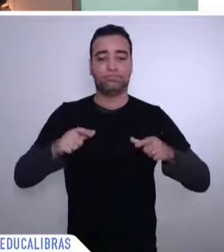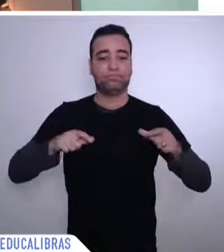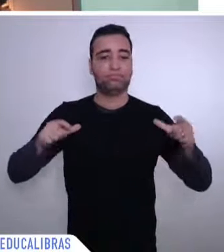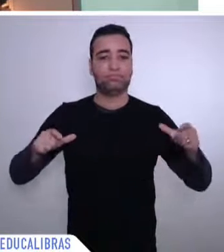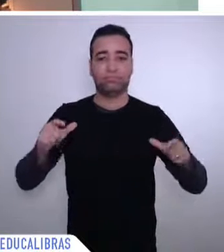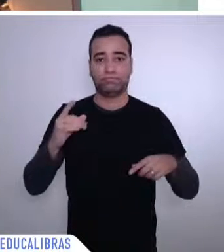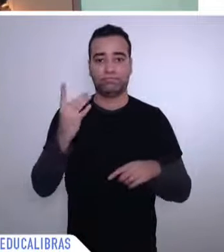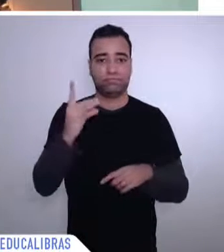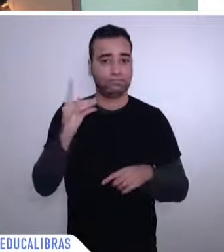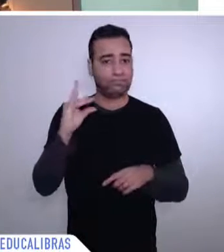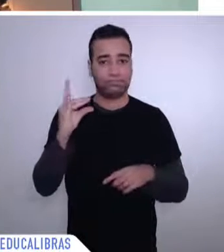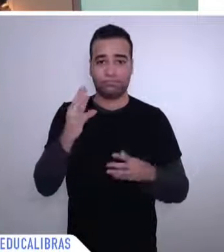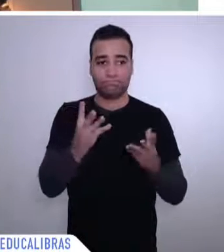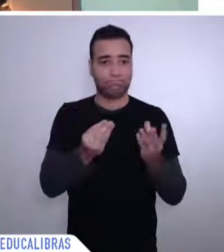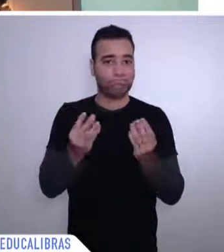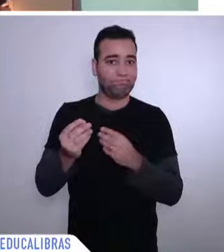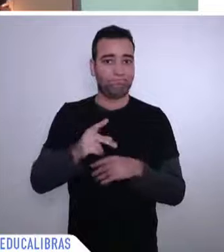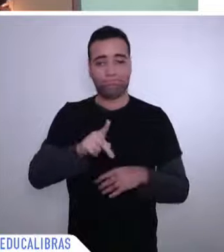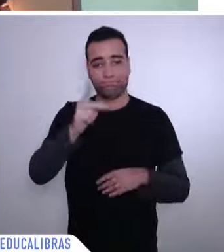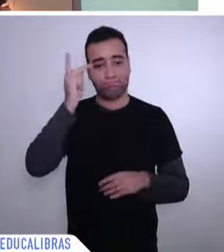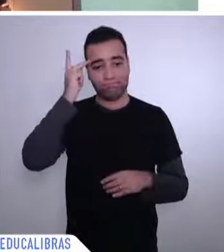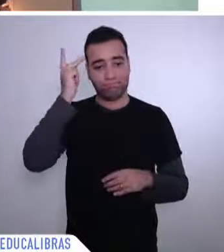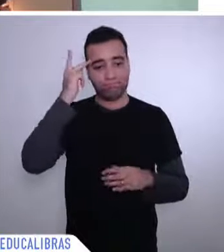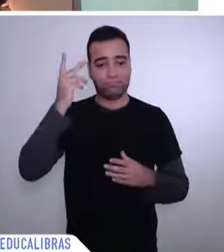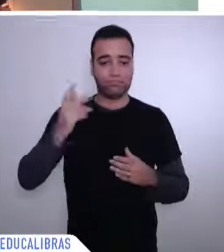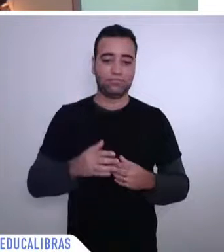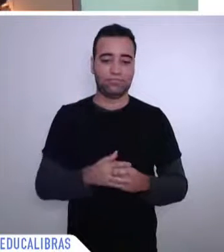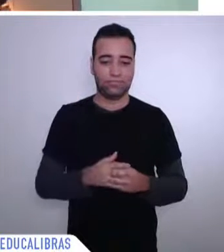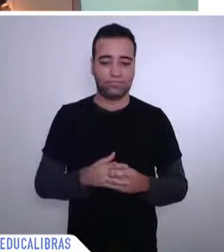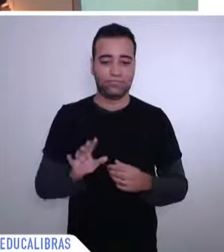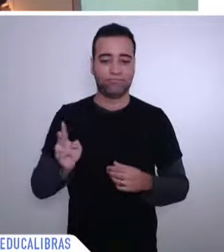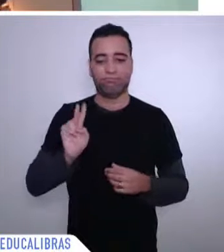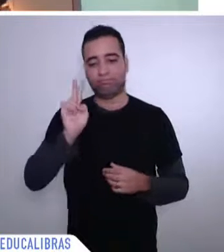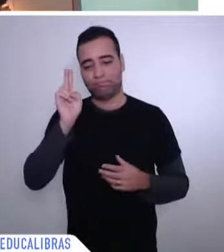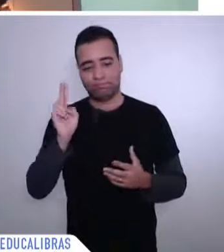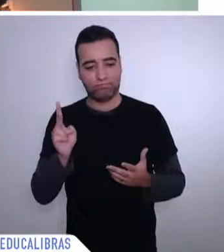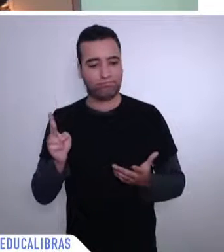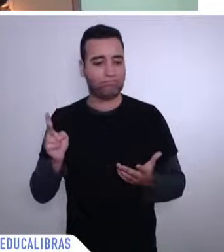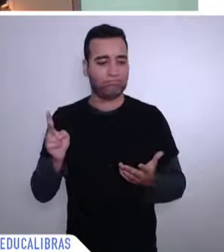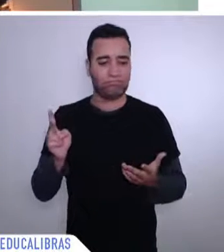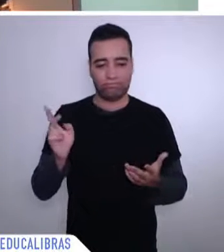We have a large Bolivian population of immigrants now,